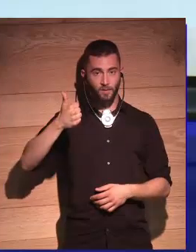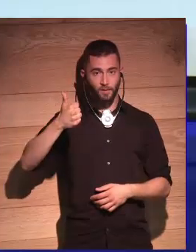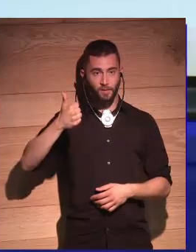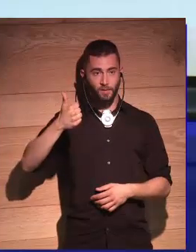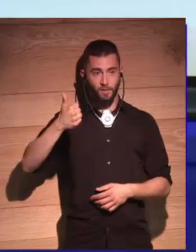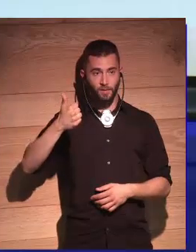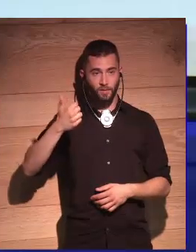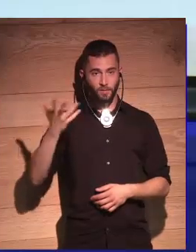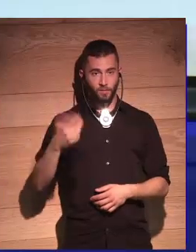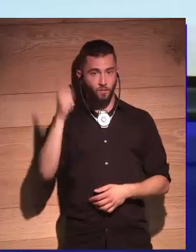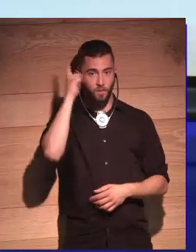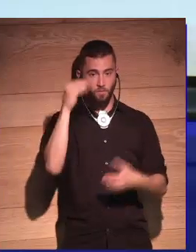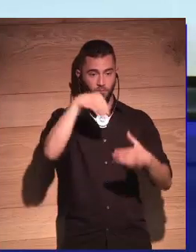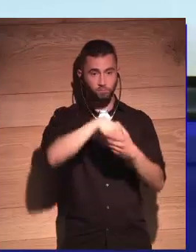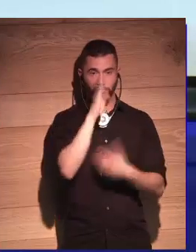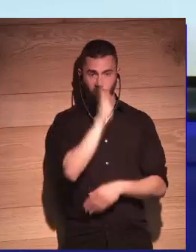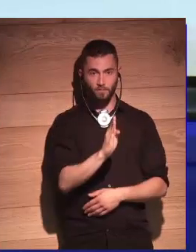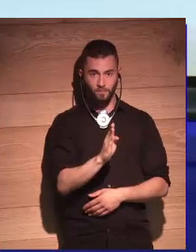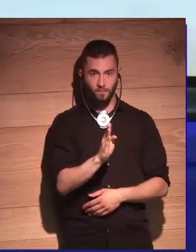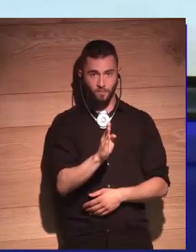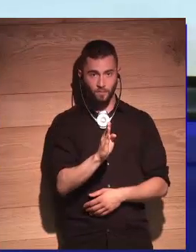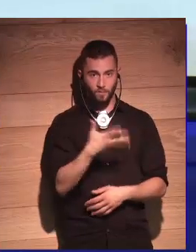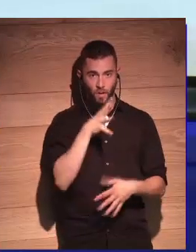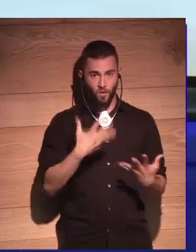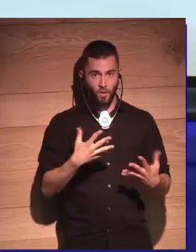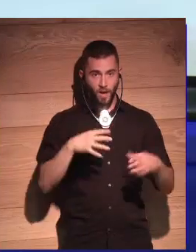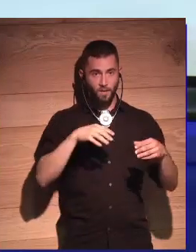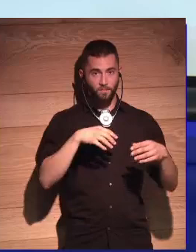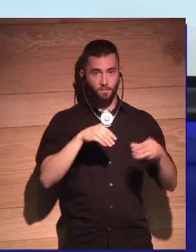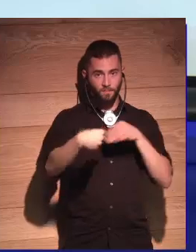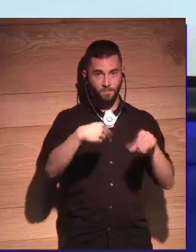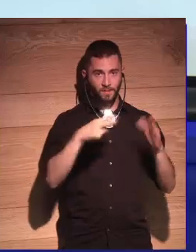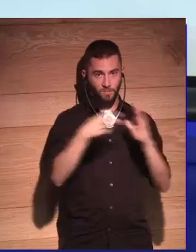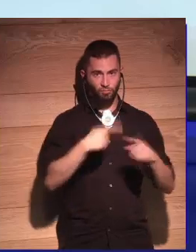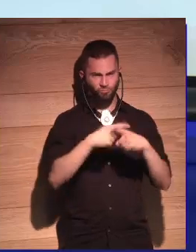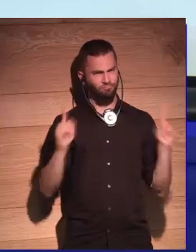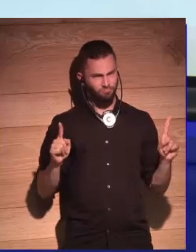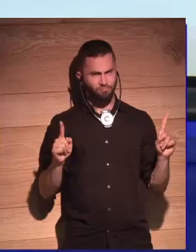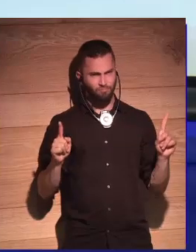think that's the difference now than before. Does that answer your question? Sorry.